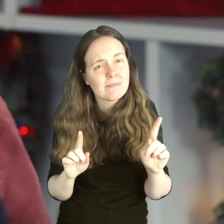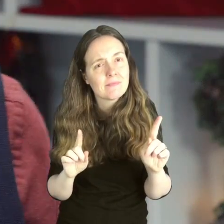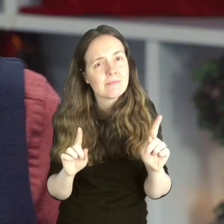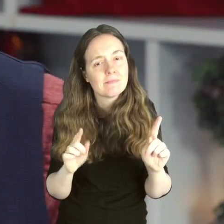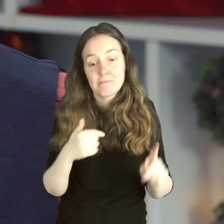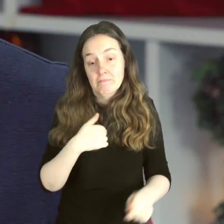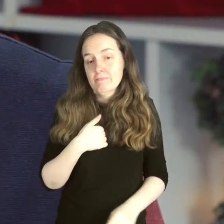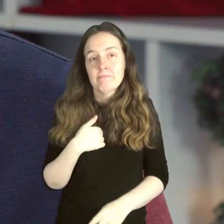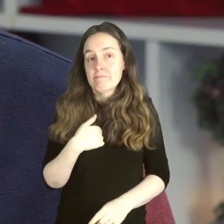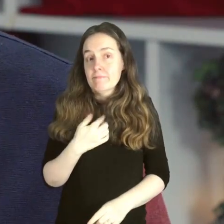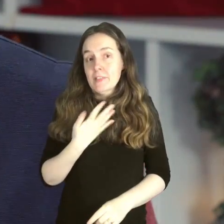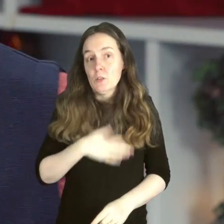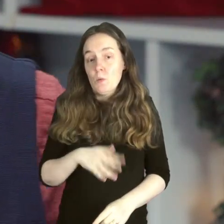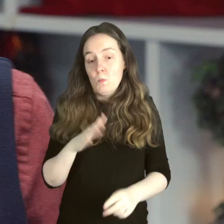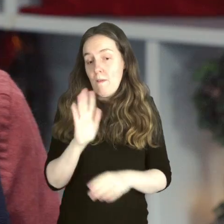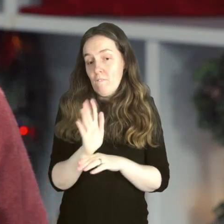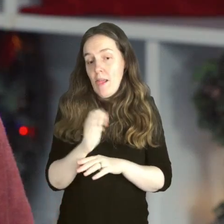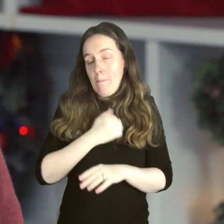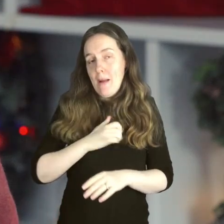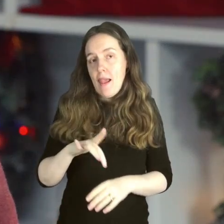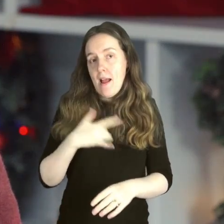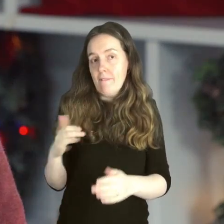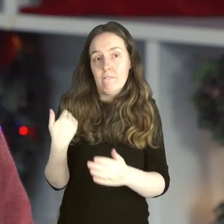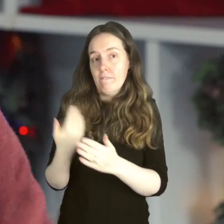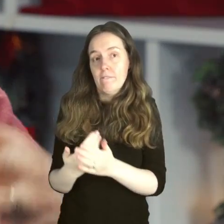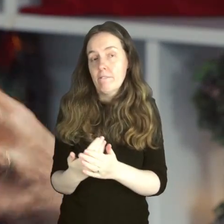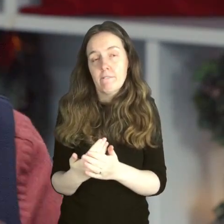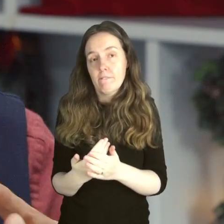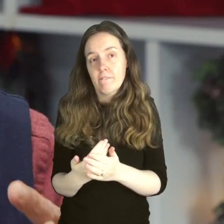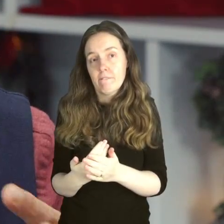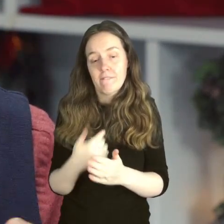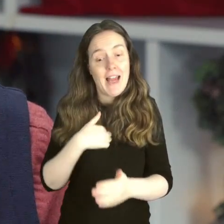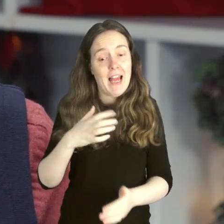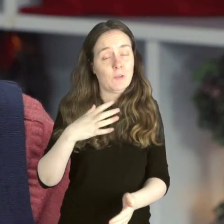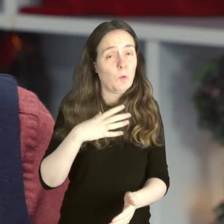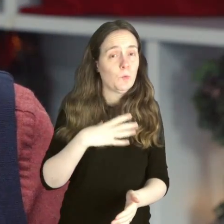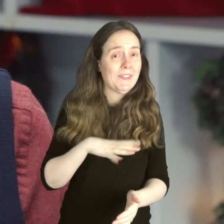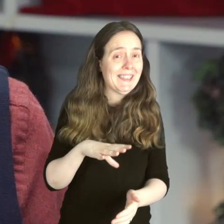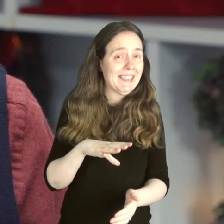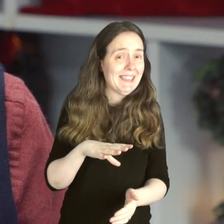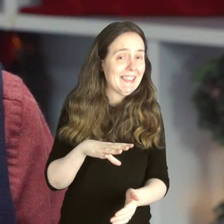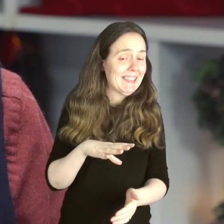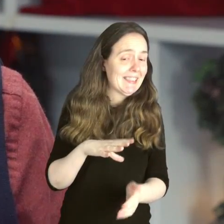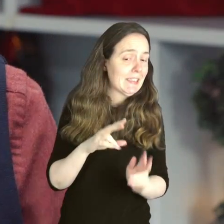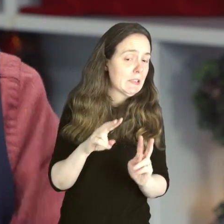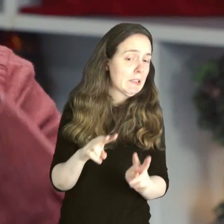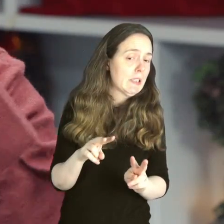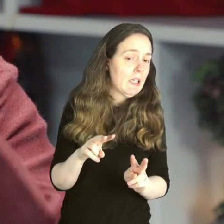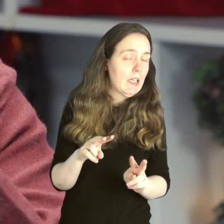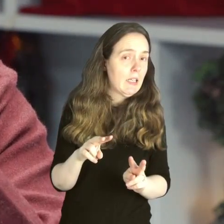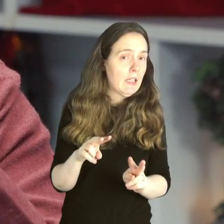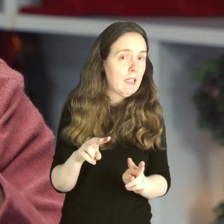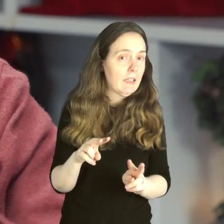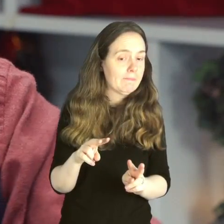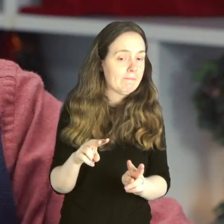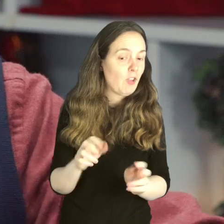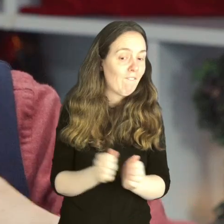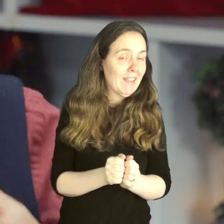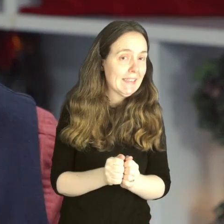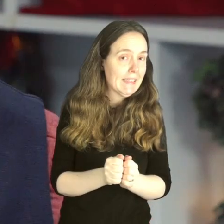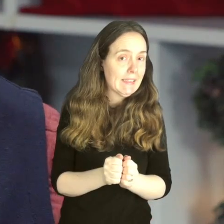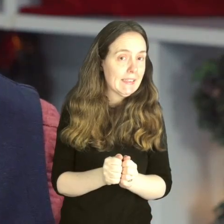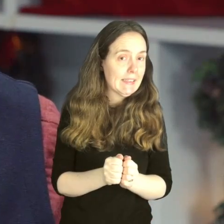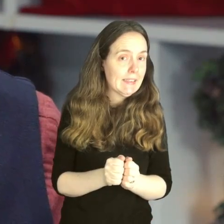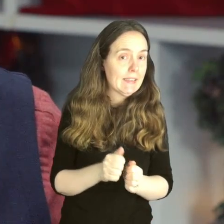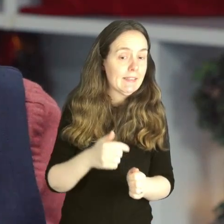I wouldn't want to see the film of my life because I don't need convincing that I've thought, that